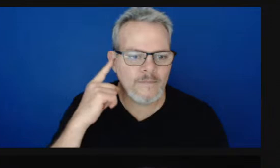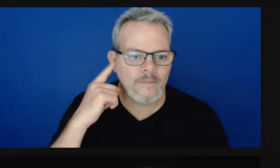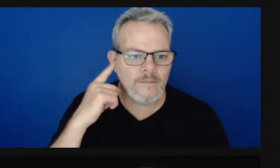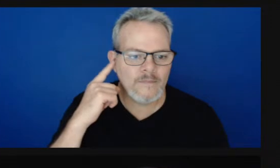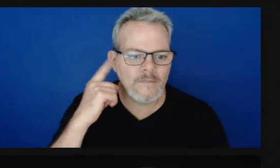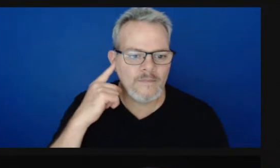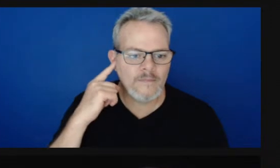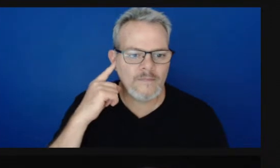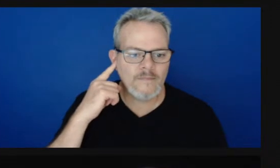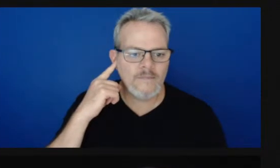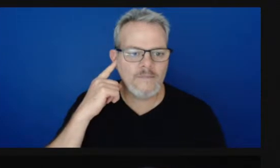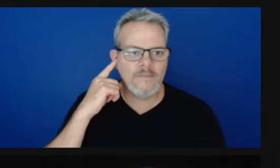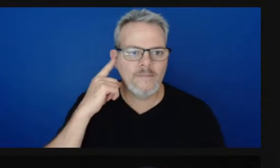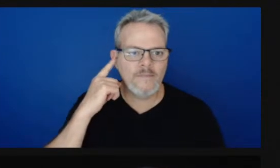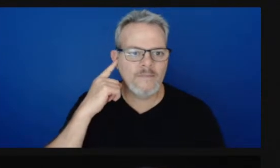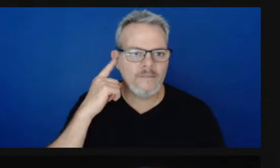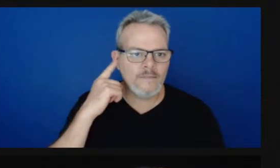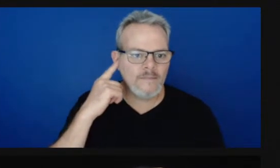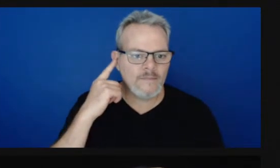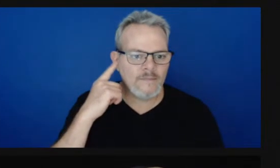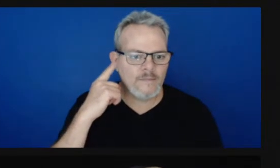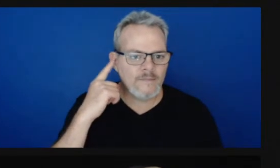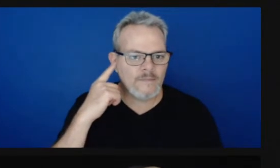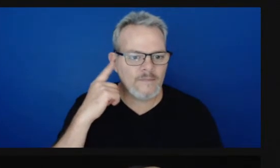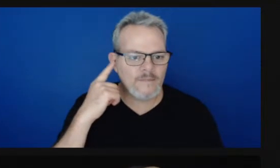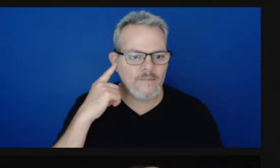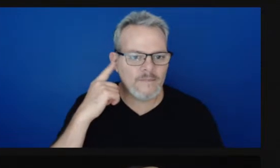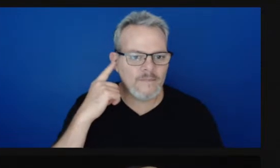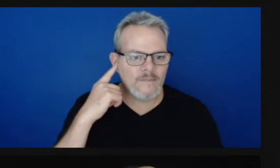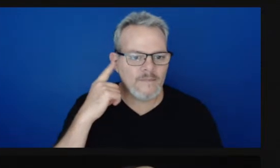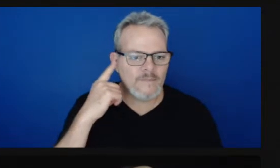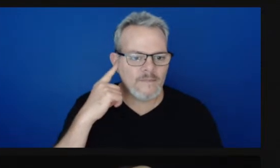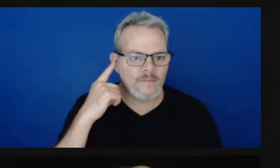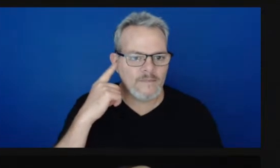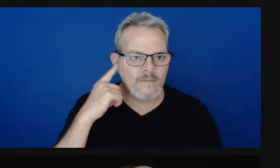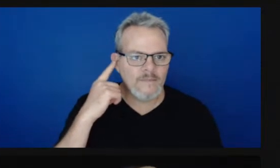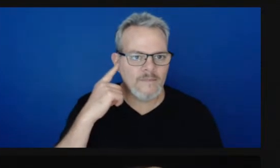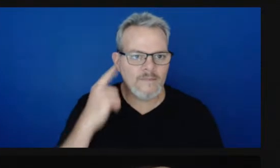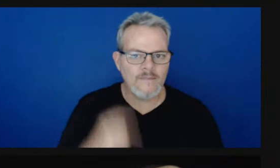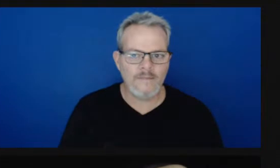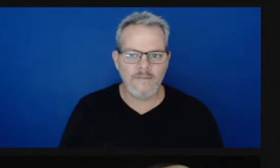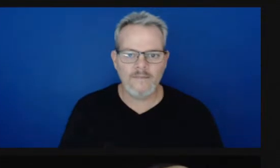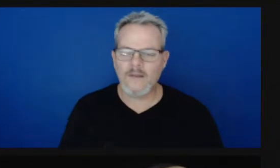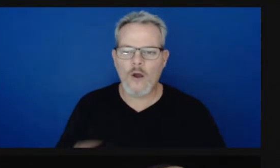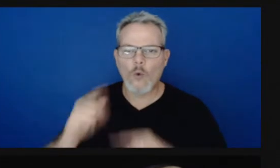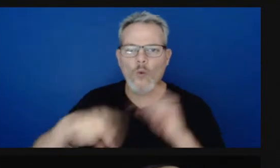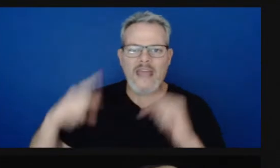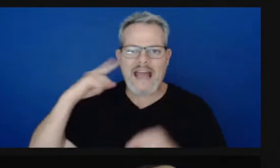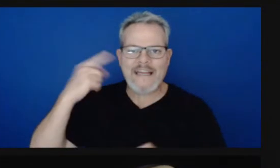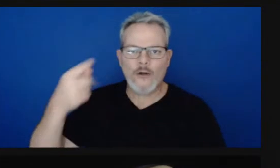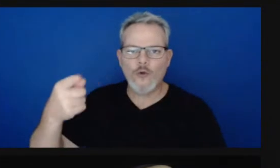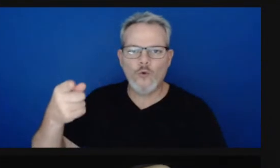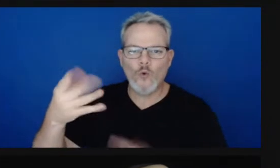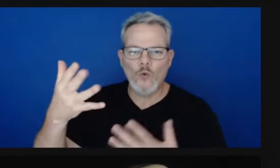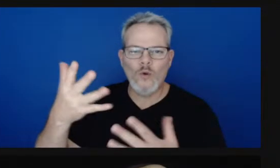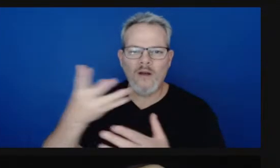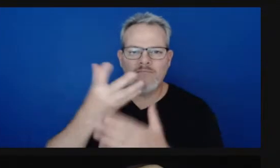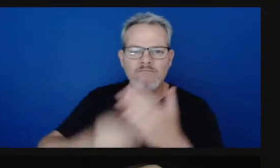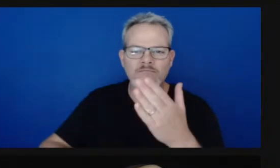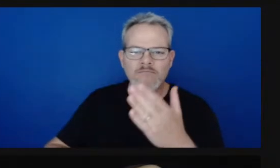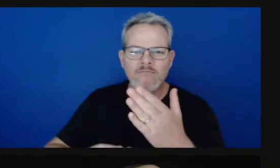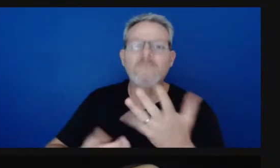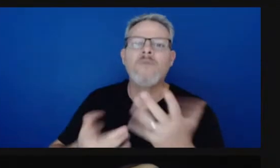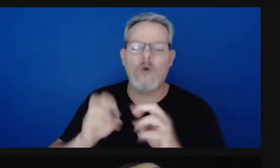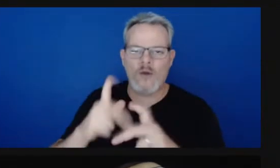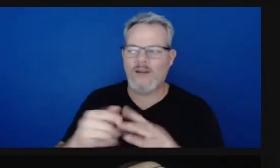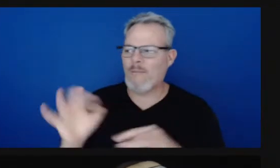We lost your sound, Phil. Hold on. When you took that drink of water, we lost sound for you. Okay. There you